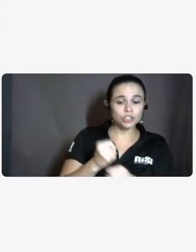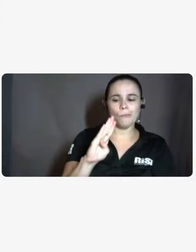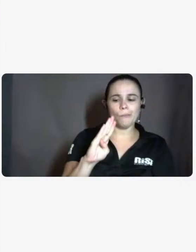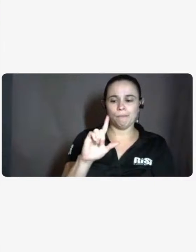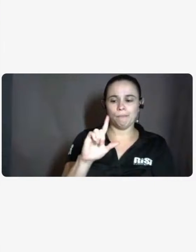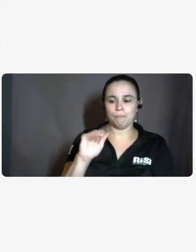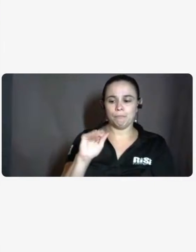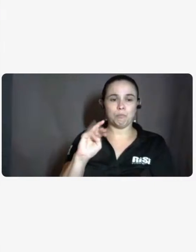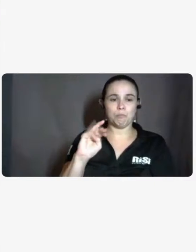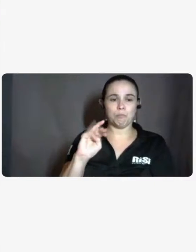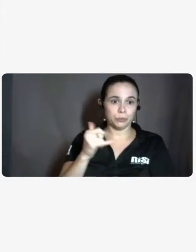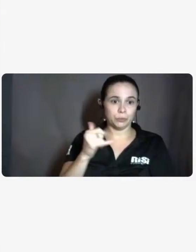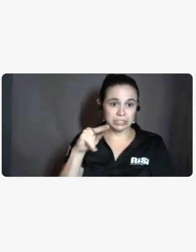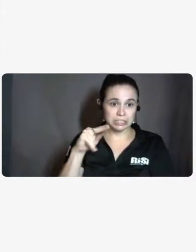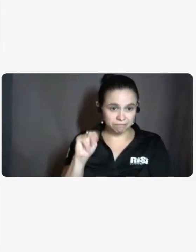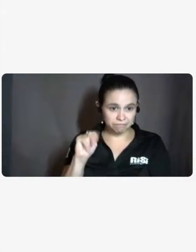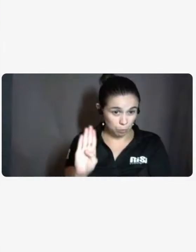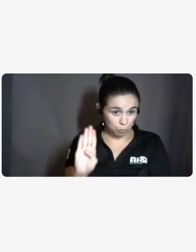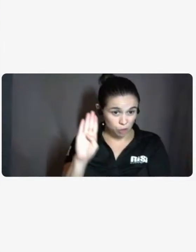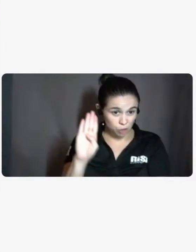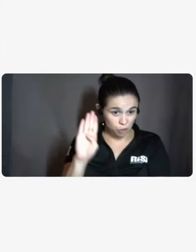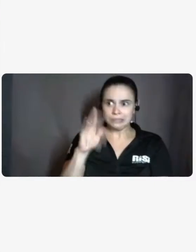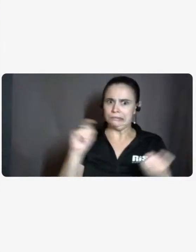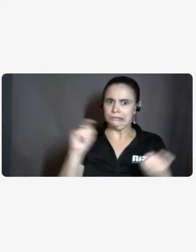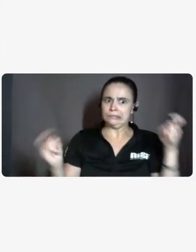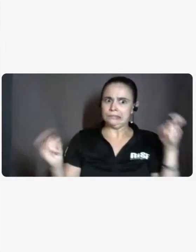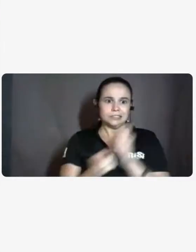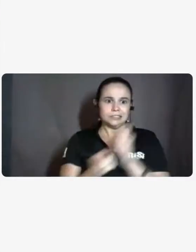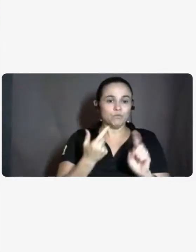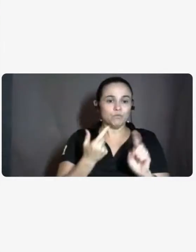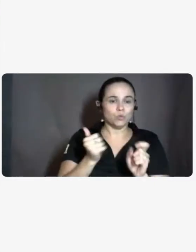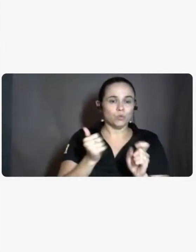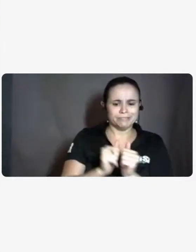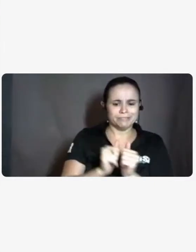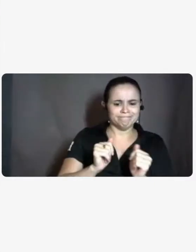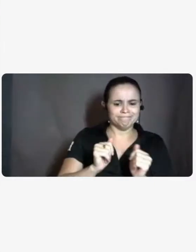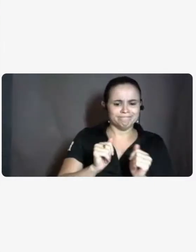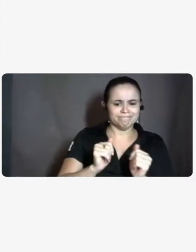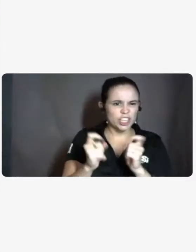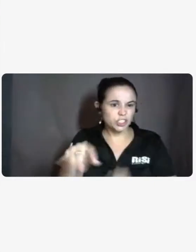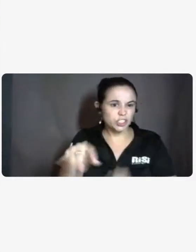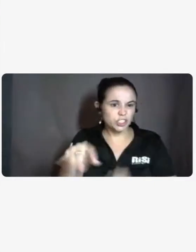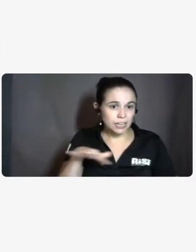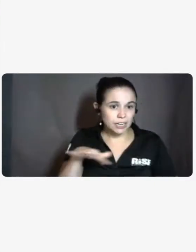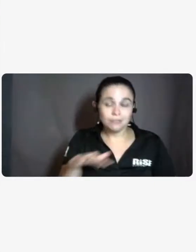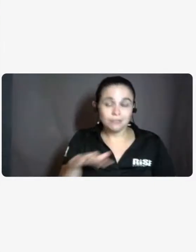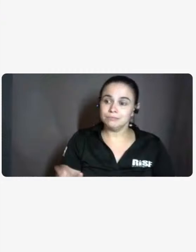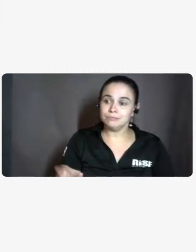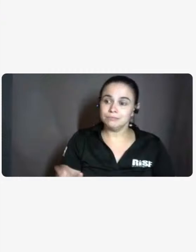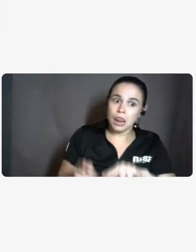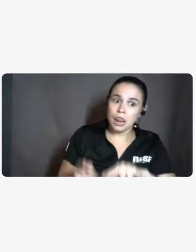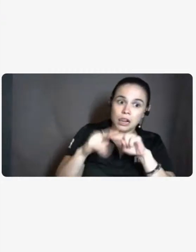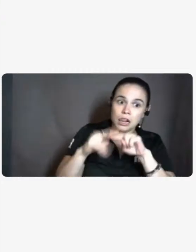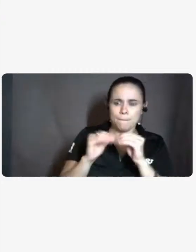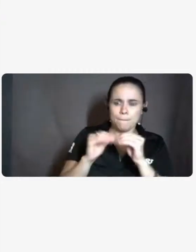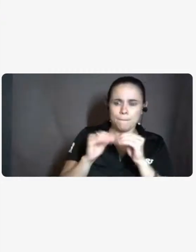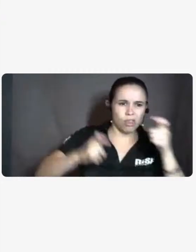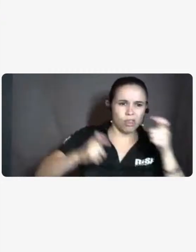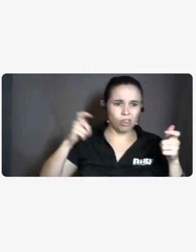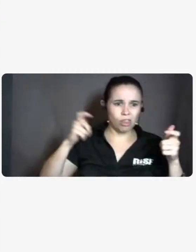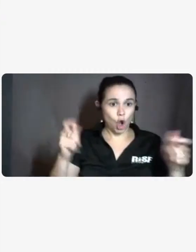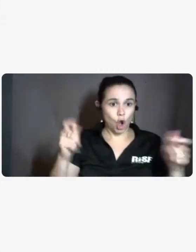industry in the area and an increasing number of large developments that create noise, traffic, and air pollution.